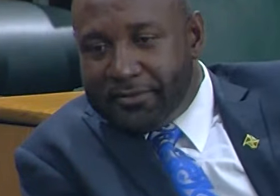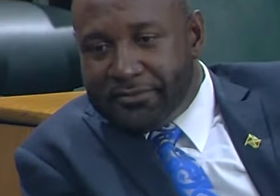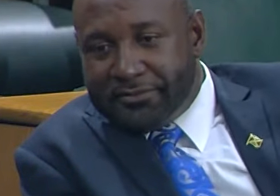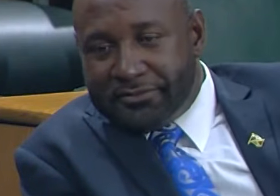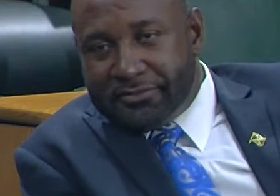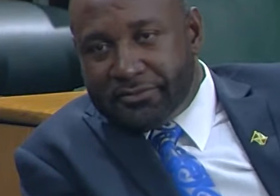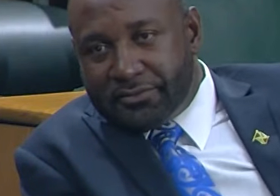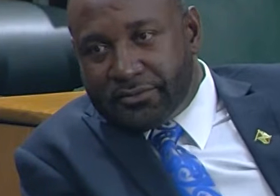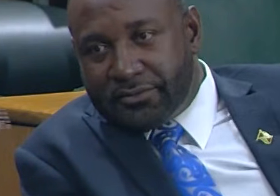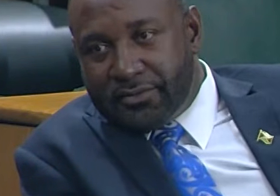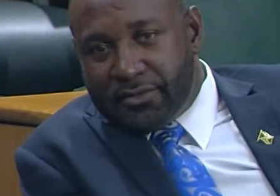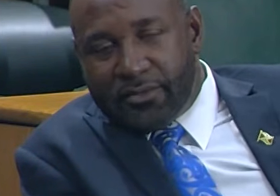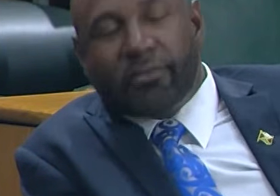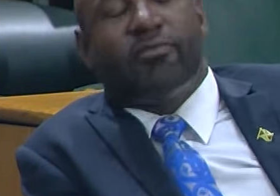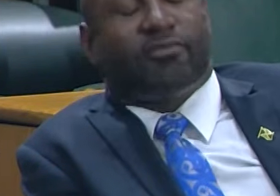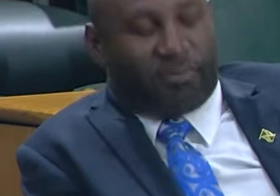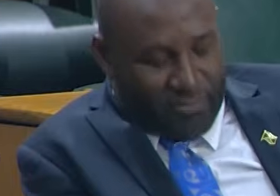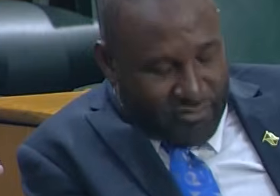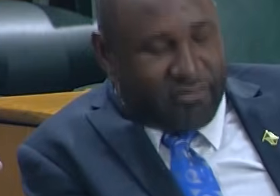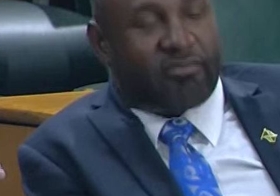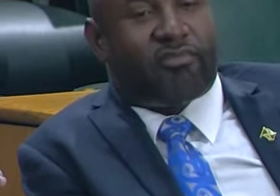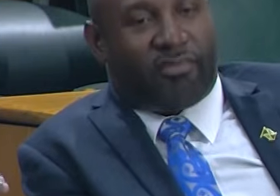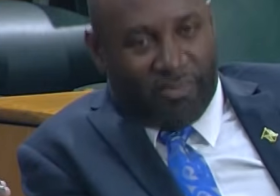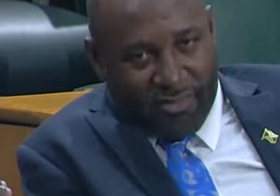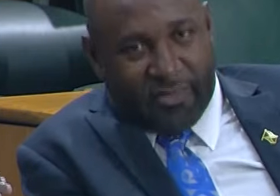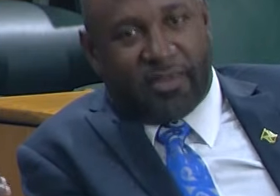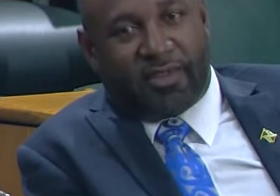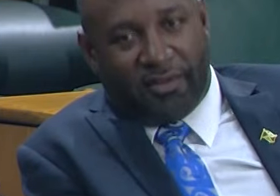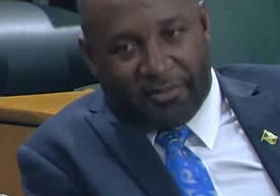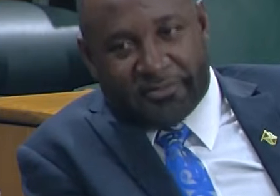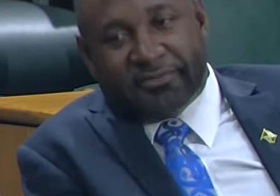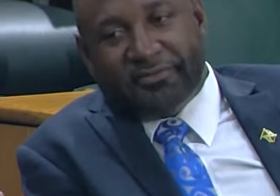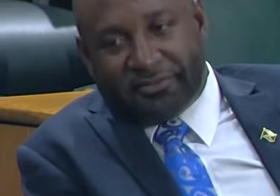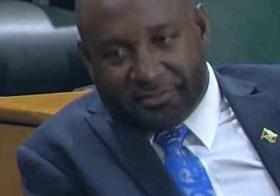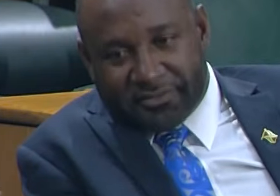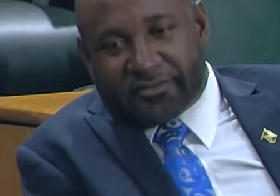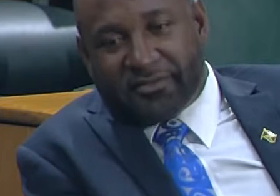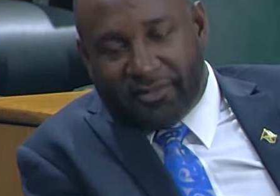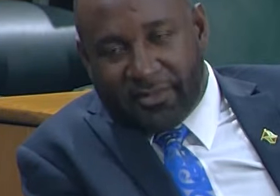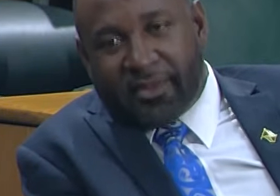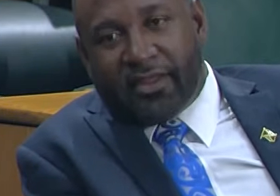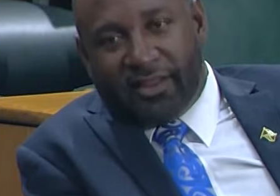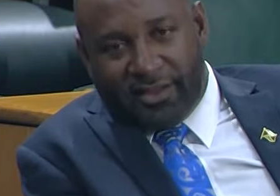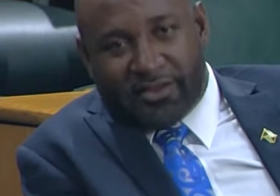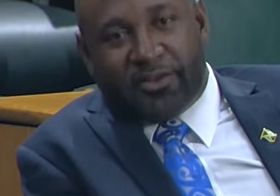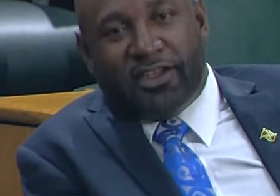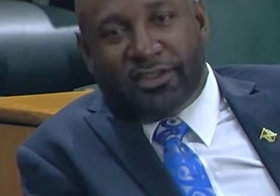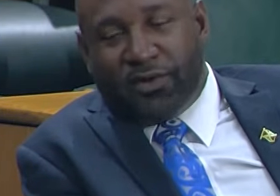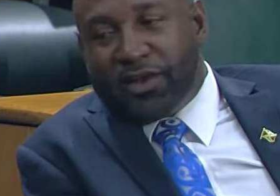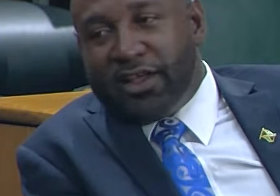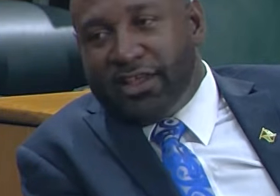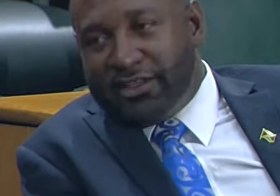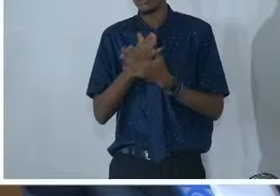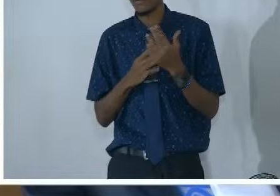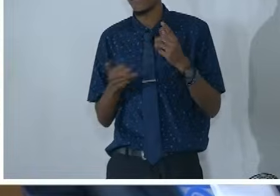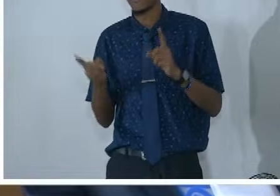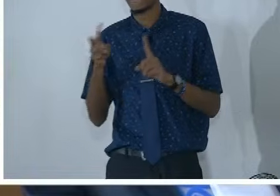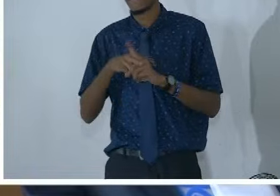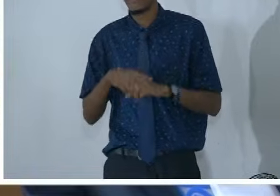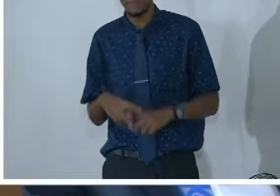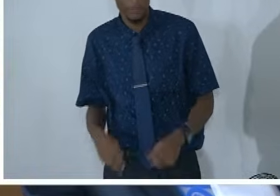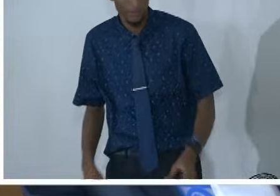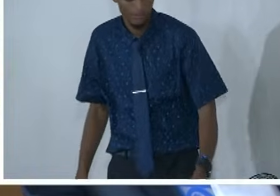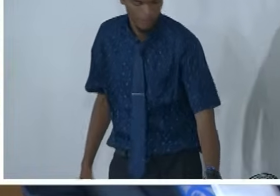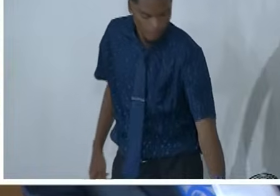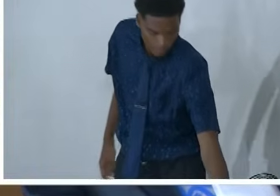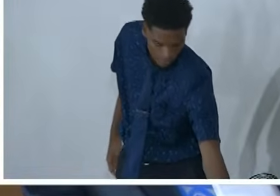conciliation proceedings in labor relation, there could be some lack of clarity around that.